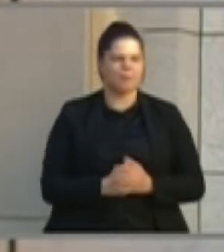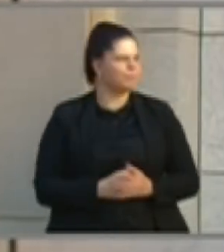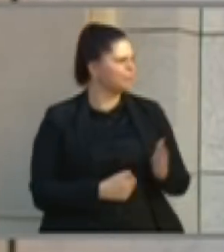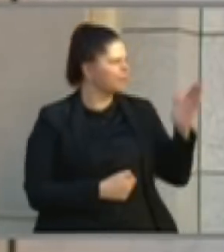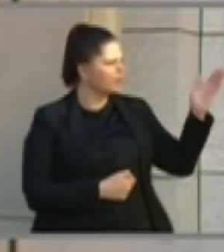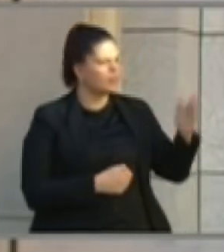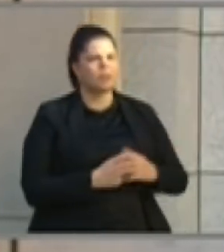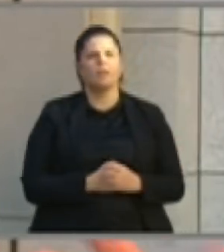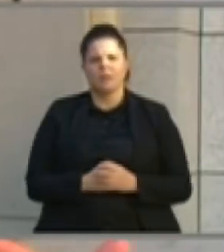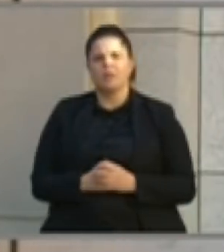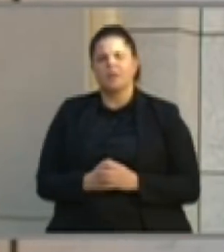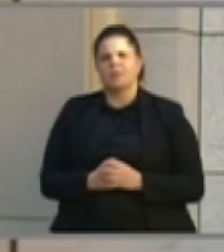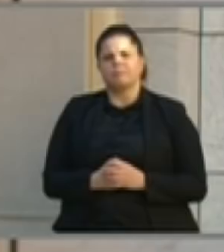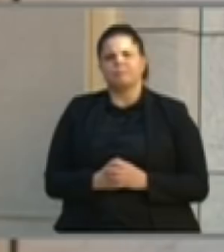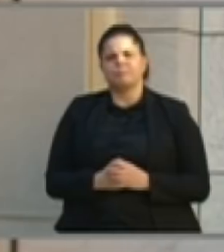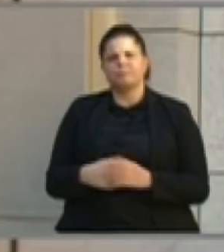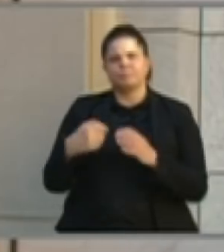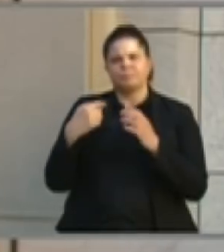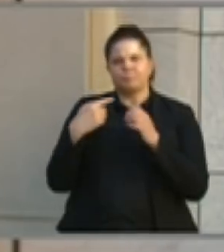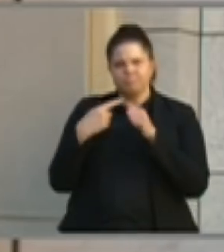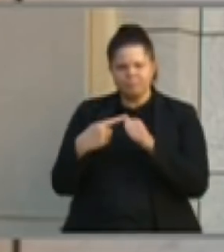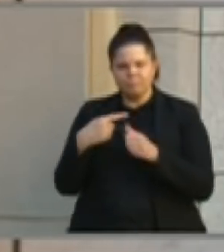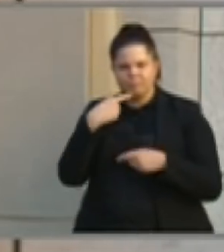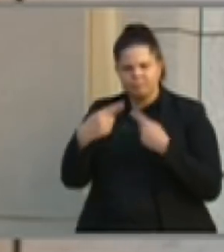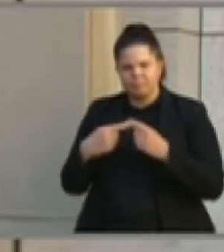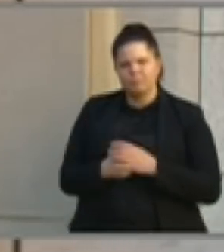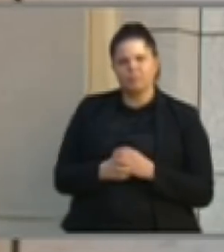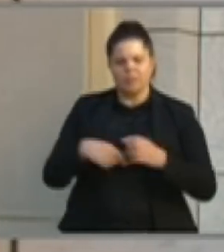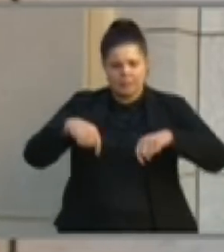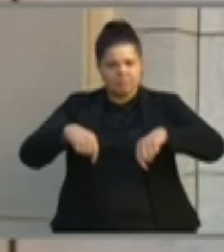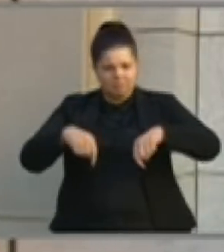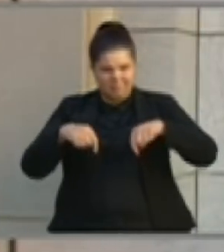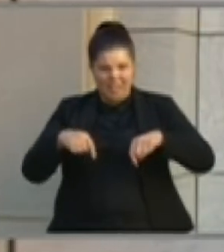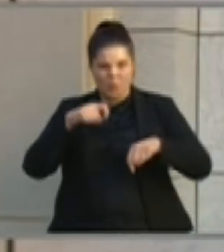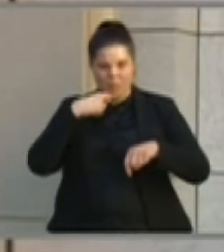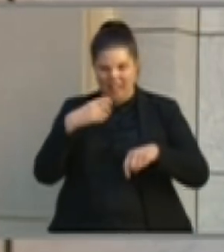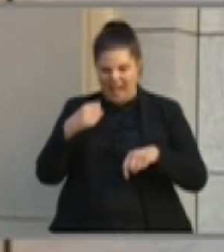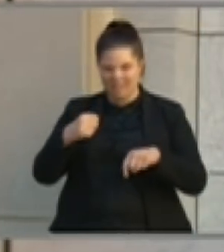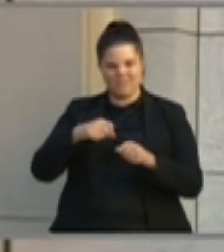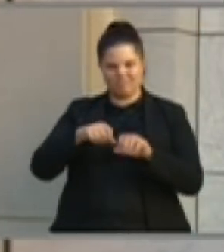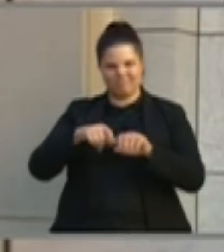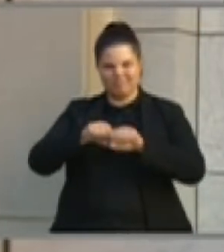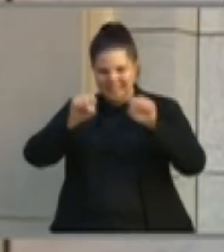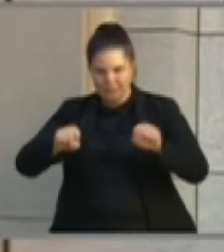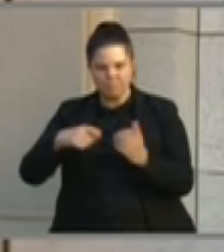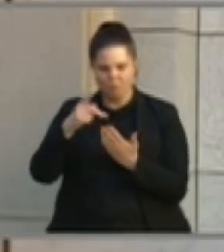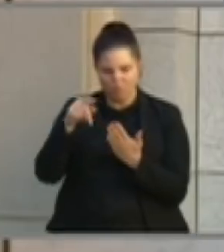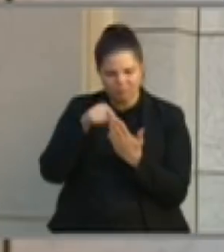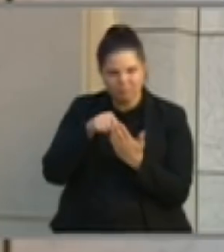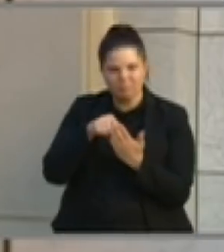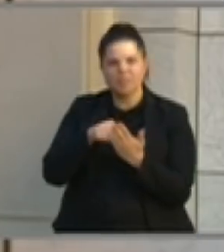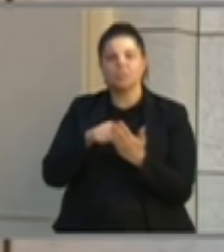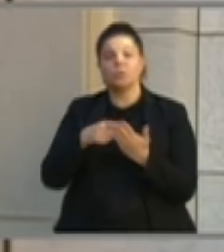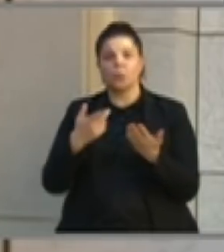from today, that will register them as going into this program and that system. And so it'd be a matter of the employee